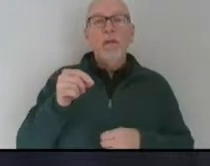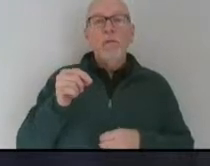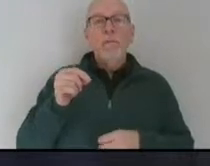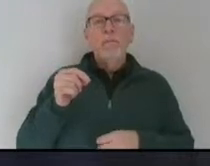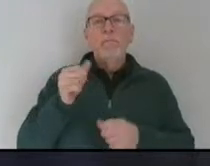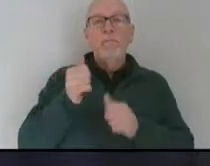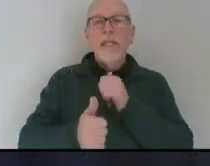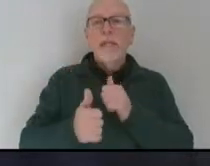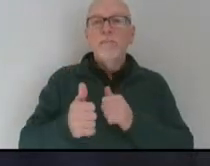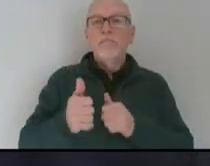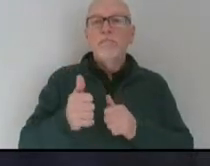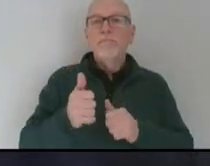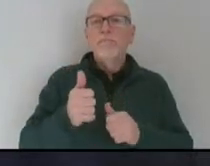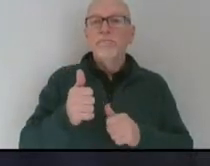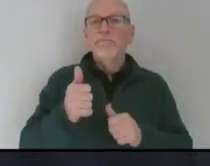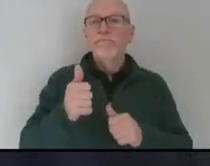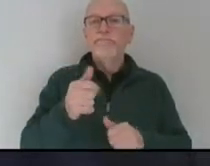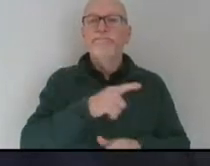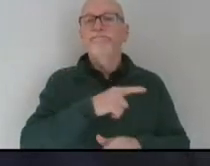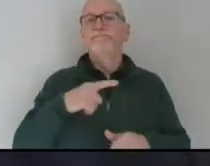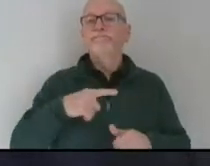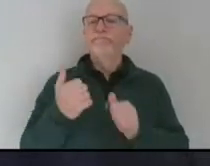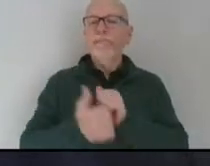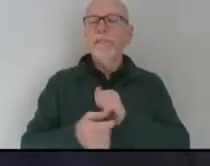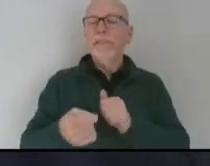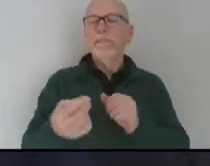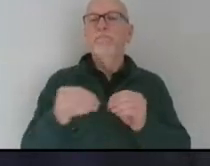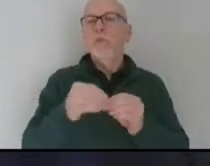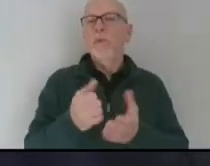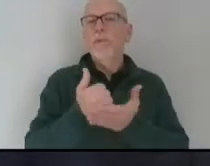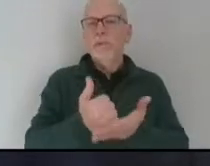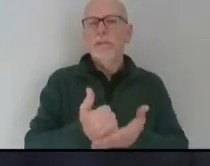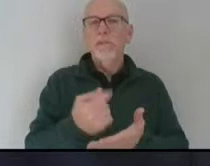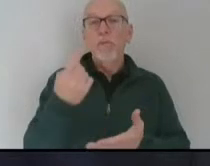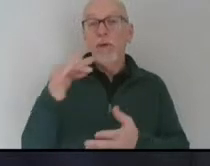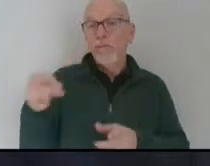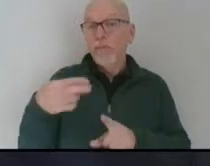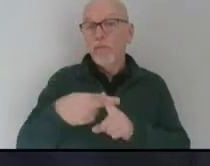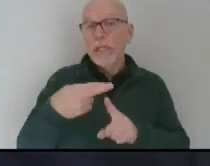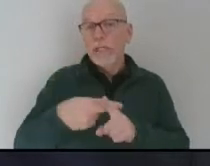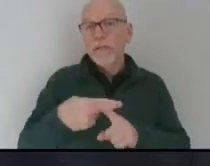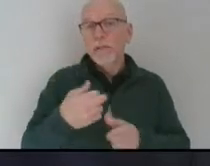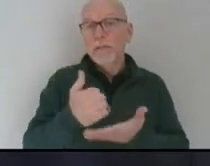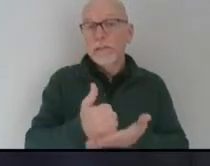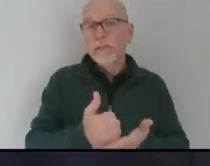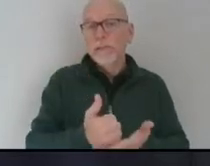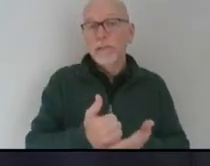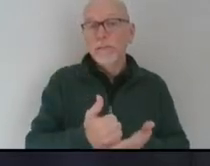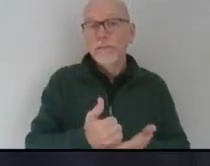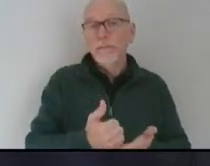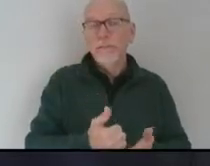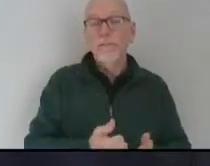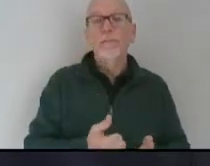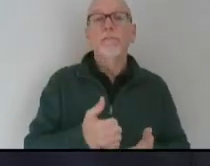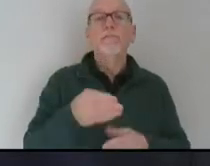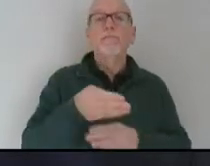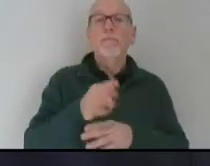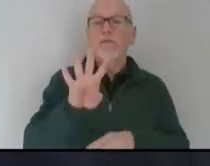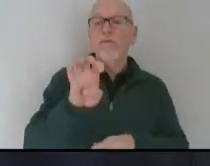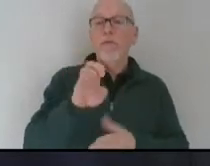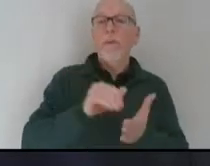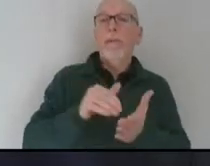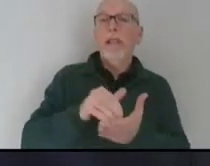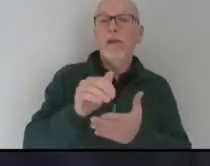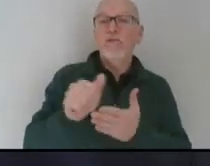passed a legislative package of additional assistance. One of those is rent assistance, and over $400 million will